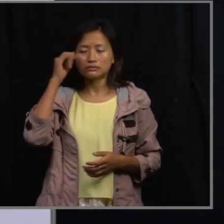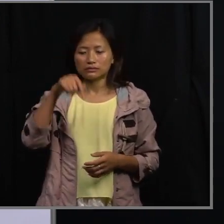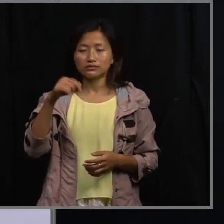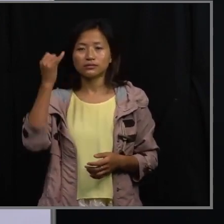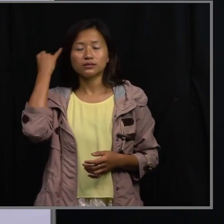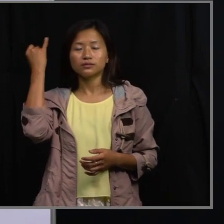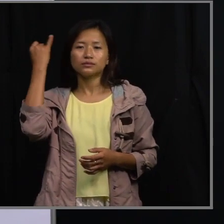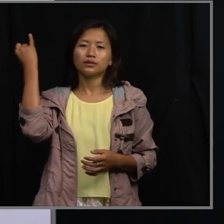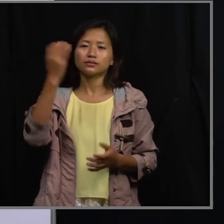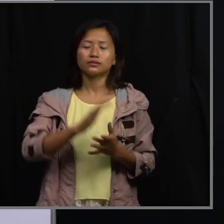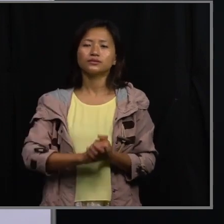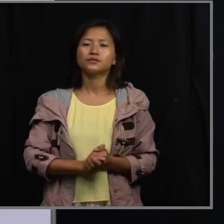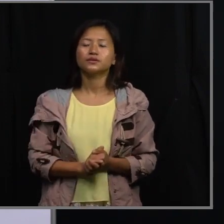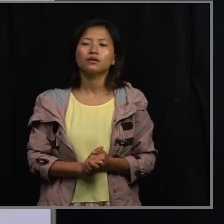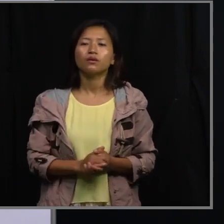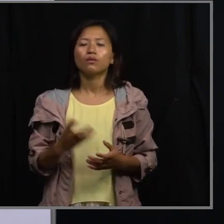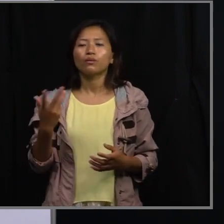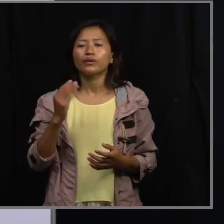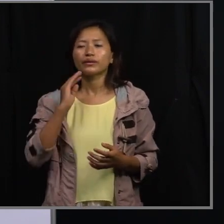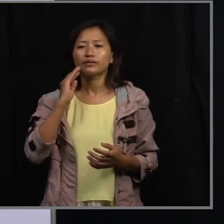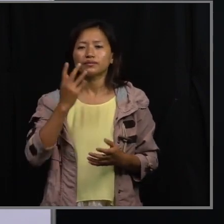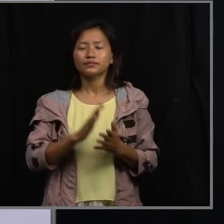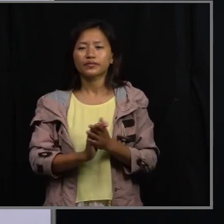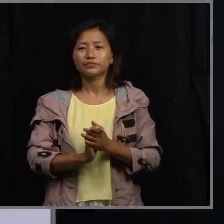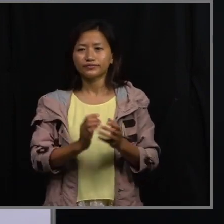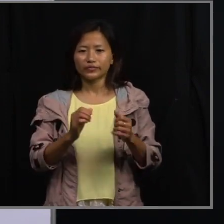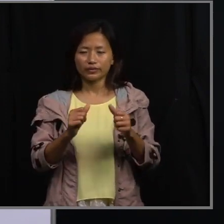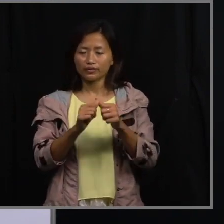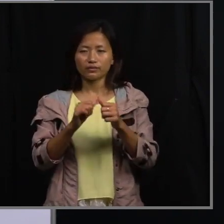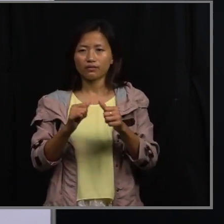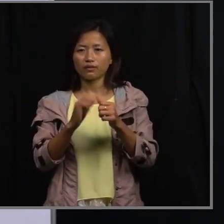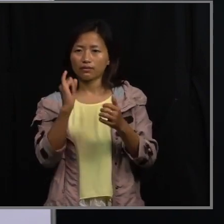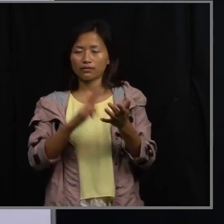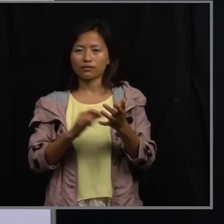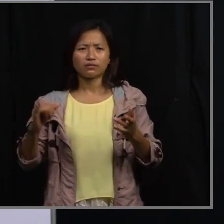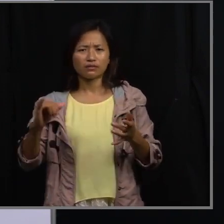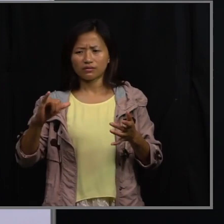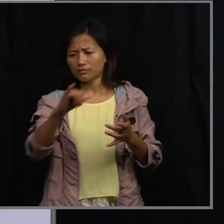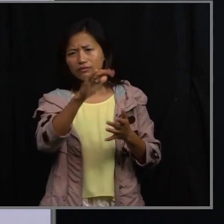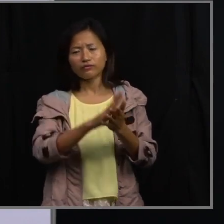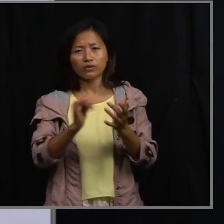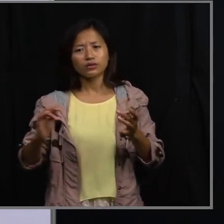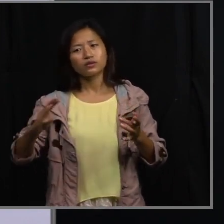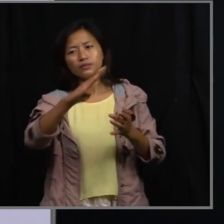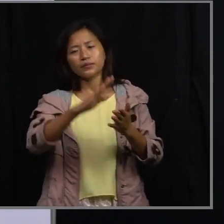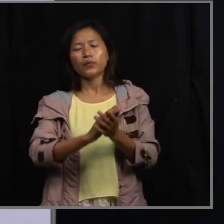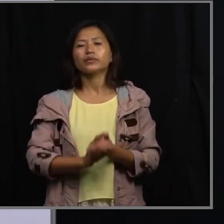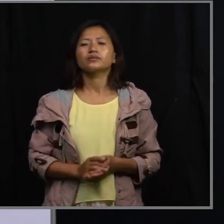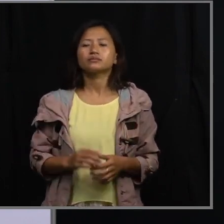So earlier when aircraft and any flying machines were not there, right? So people used to think